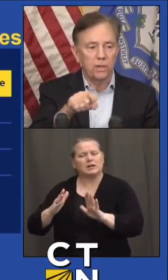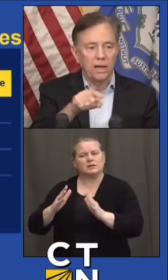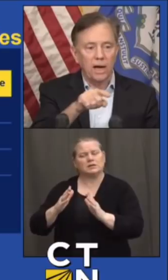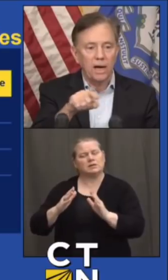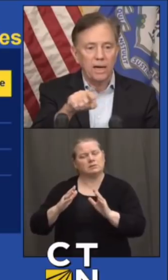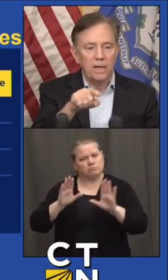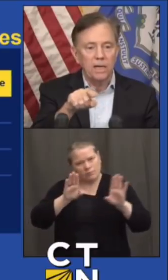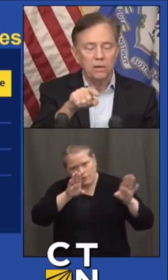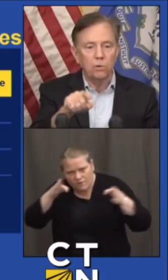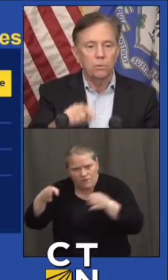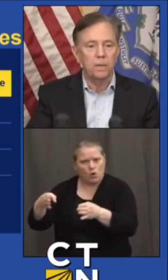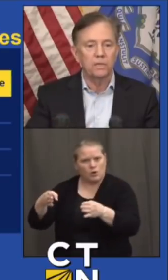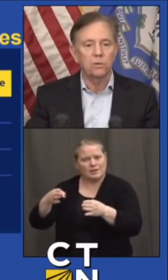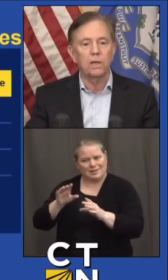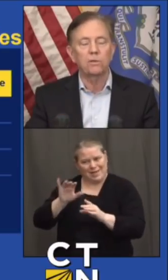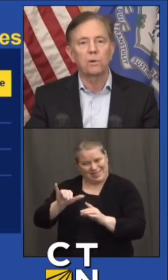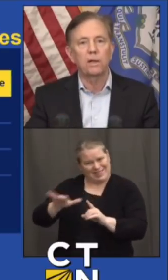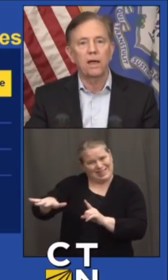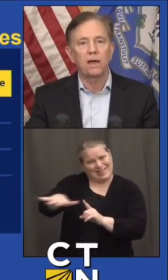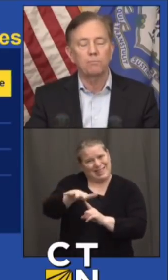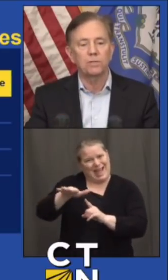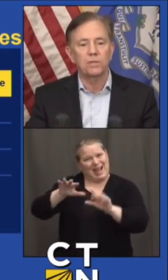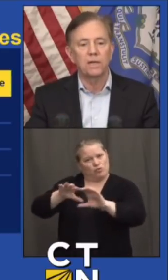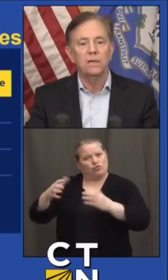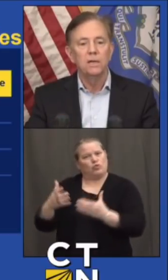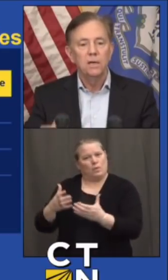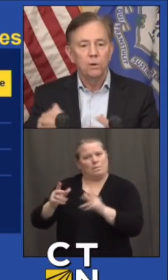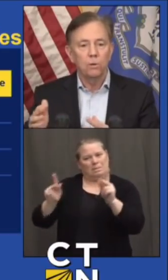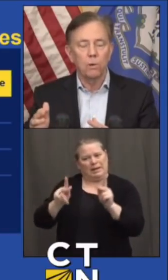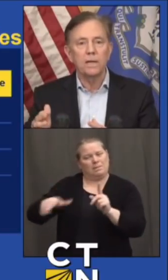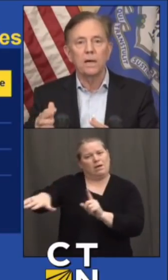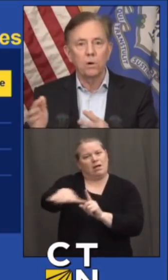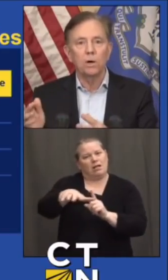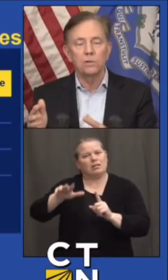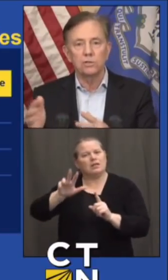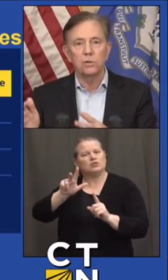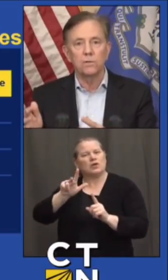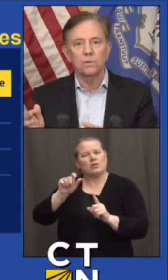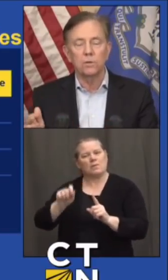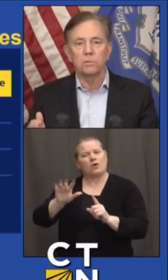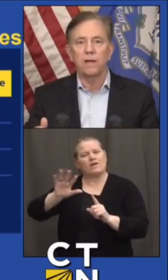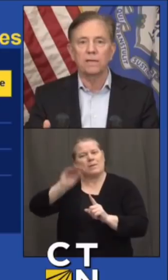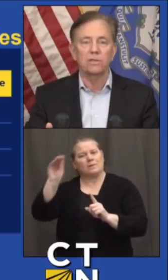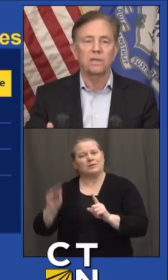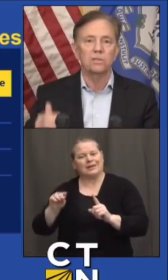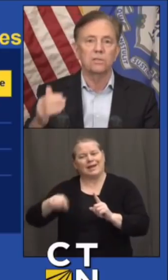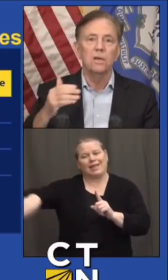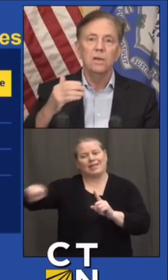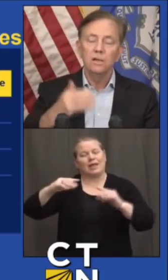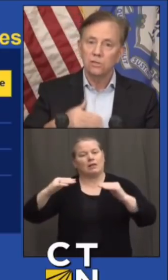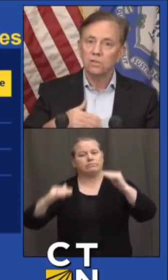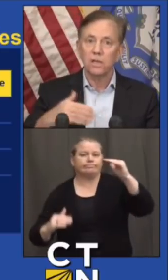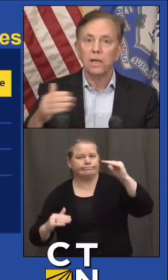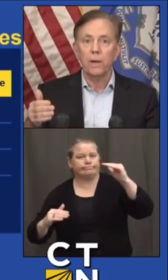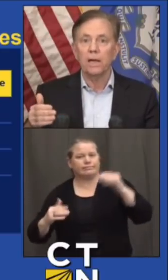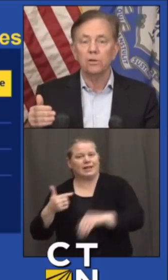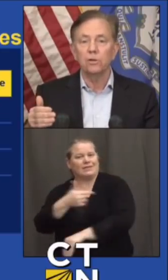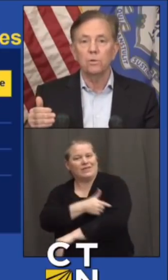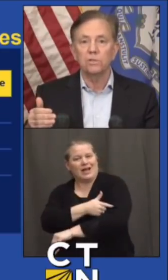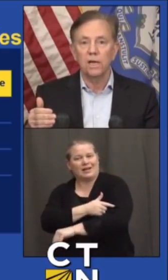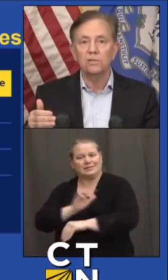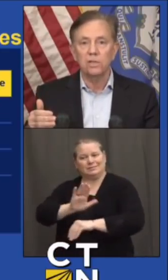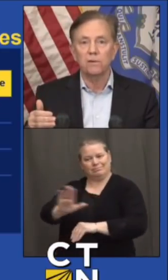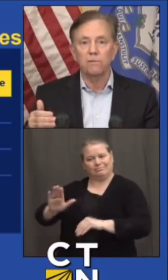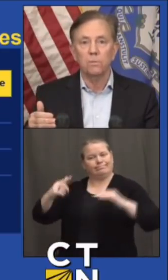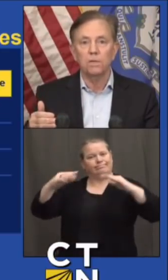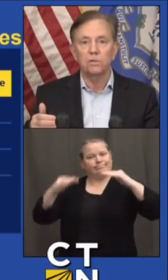make sure that high-need group, that 23.5%, who are right now underserved in terms of vaccinations, just like we had to do